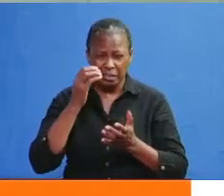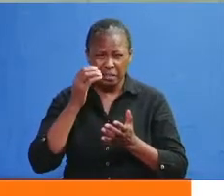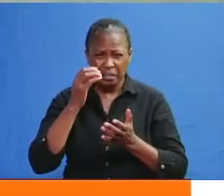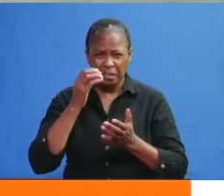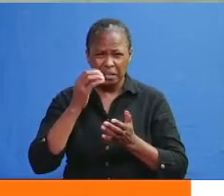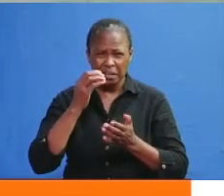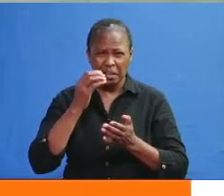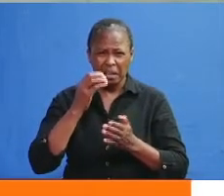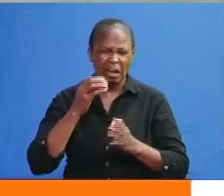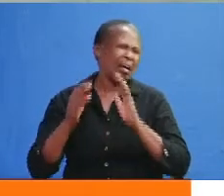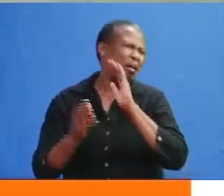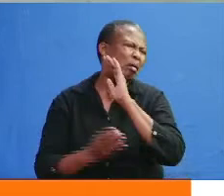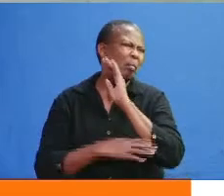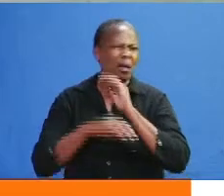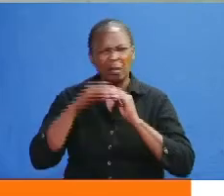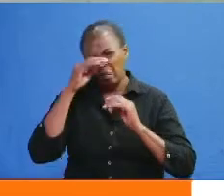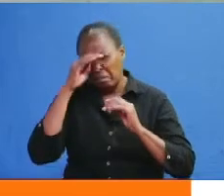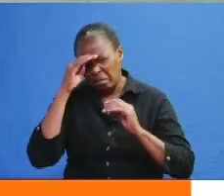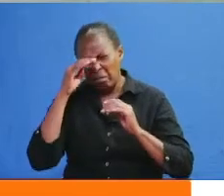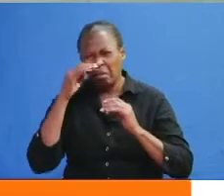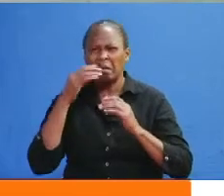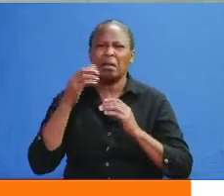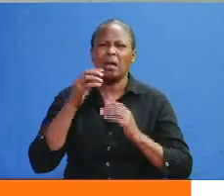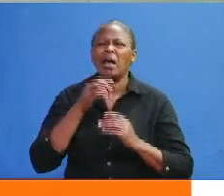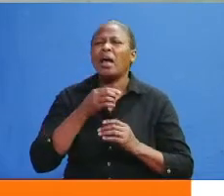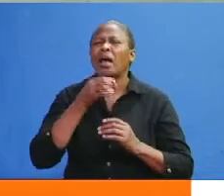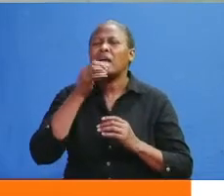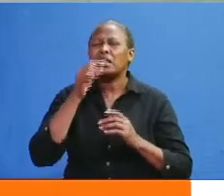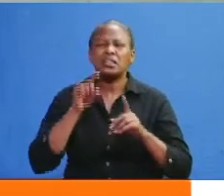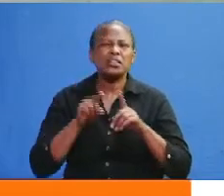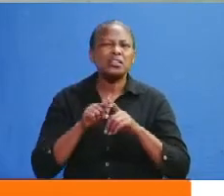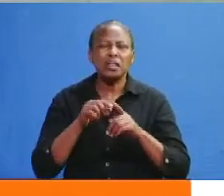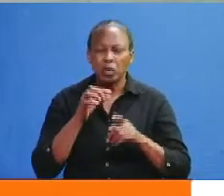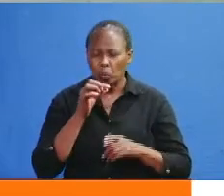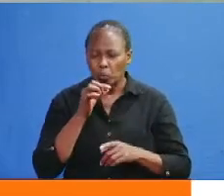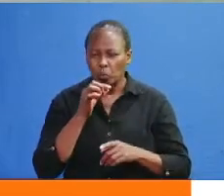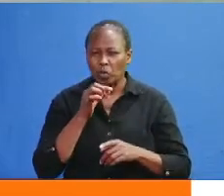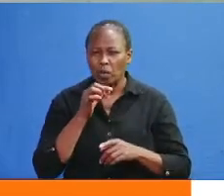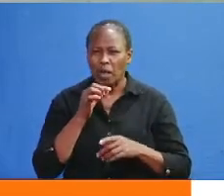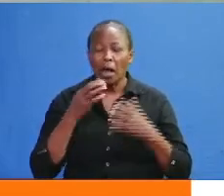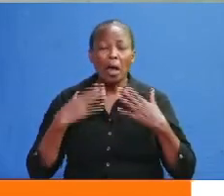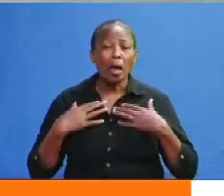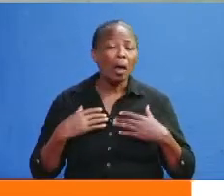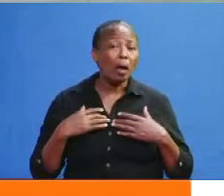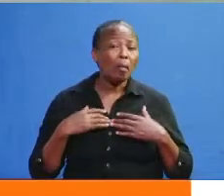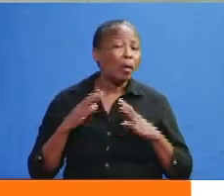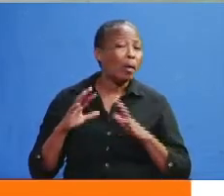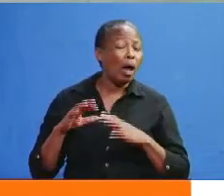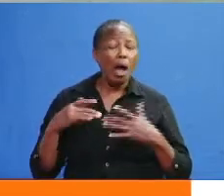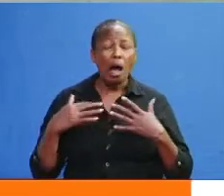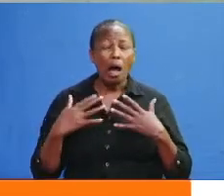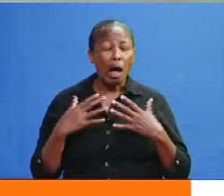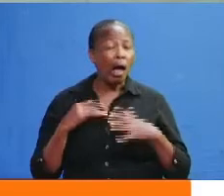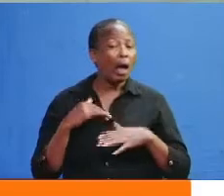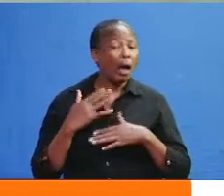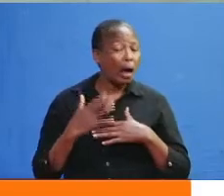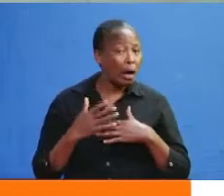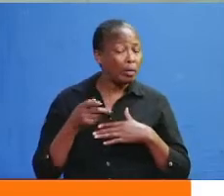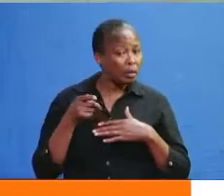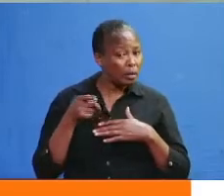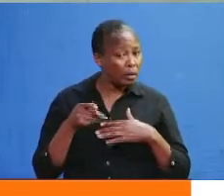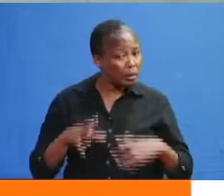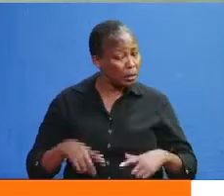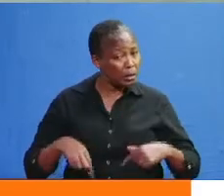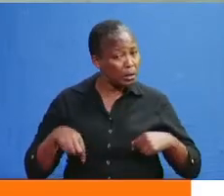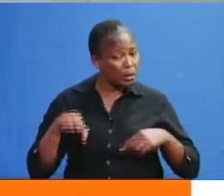in Mlolongo area, among them Changa and Busa. The residents were left in shock after, get this, innerwares